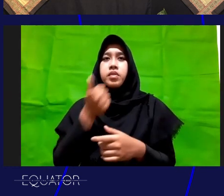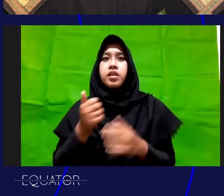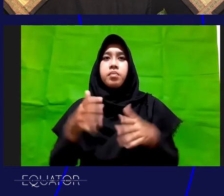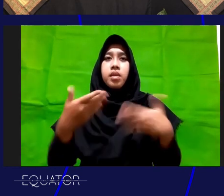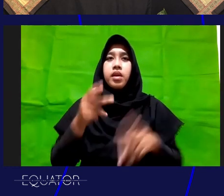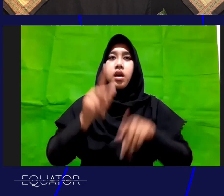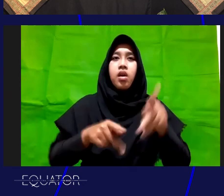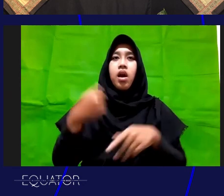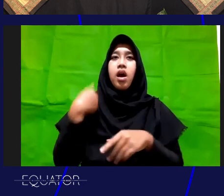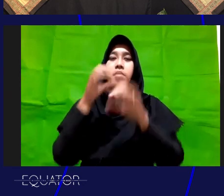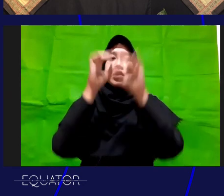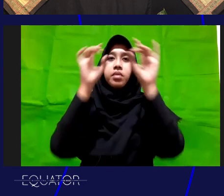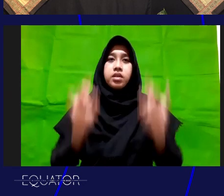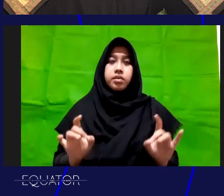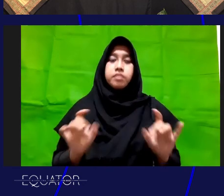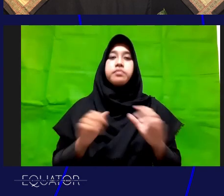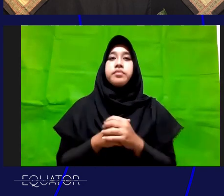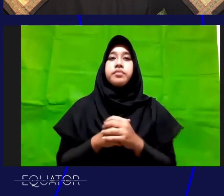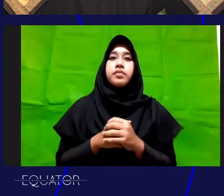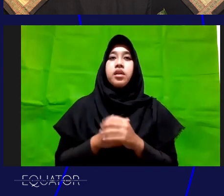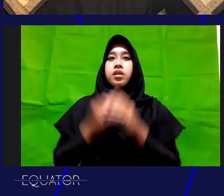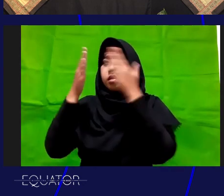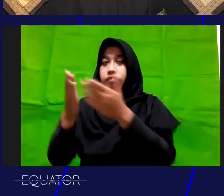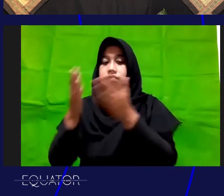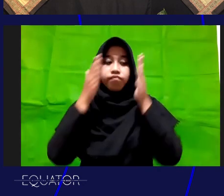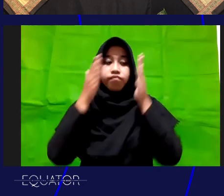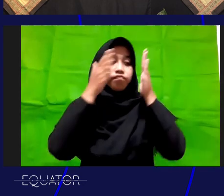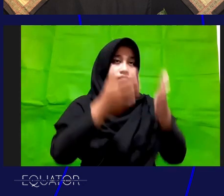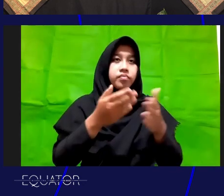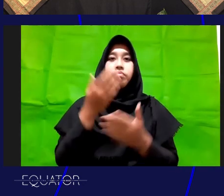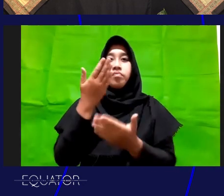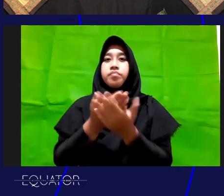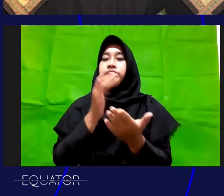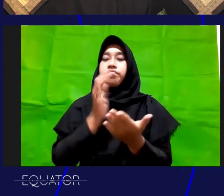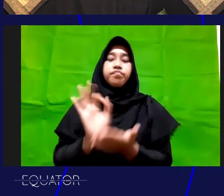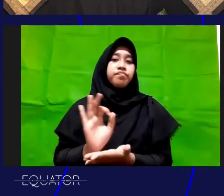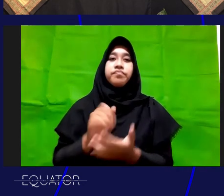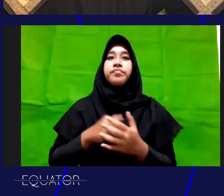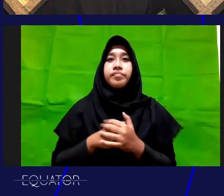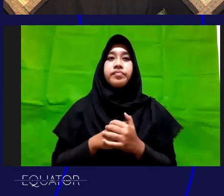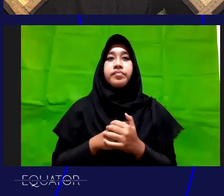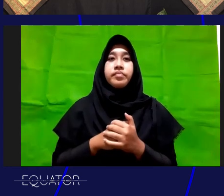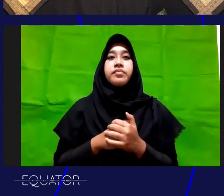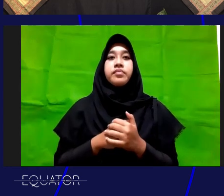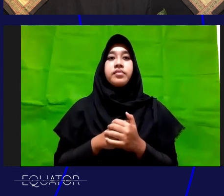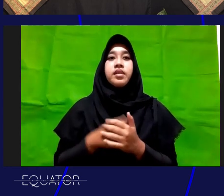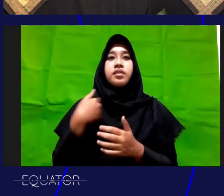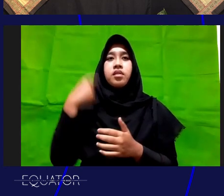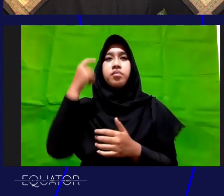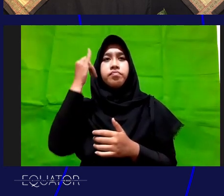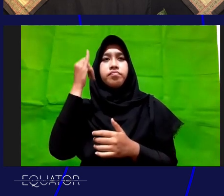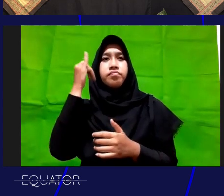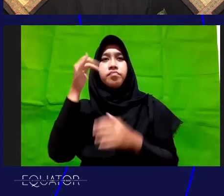the parallels between areas that had not been reached out yet. For instance, I think this is very much related with the